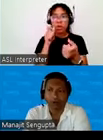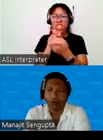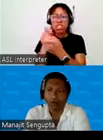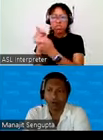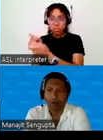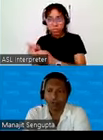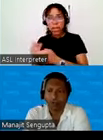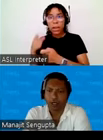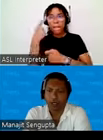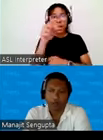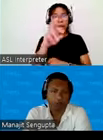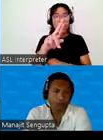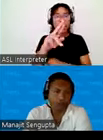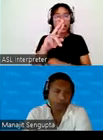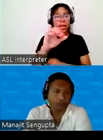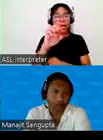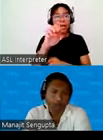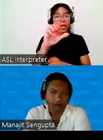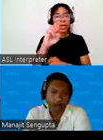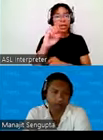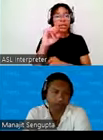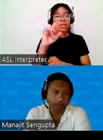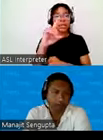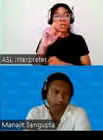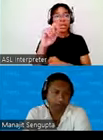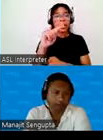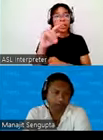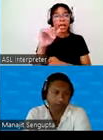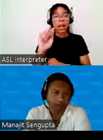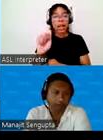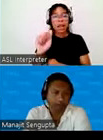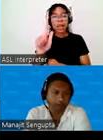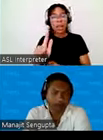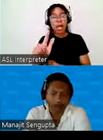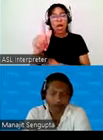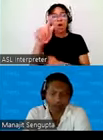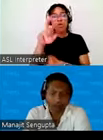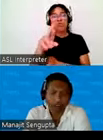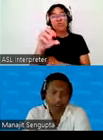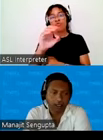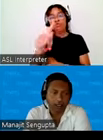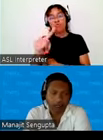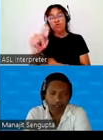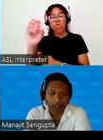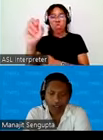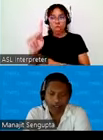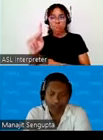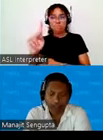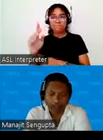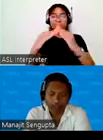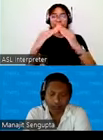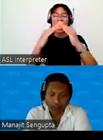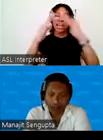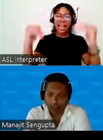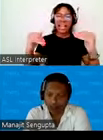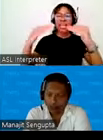residential rooftops. This has been possible because there's LiDAR data available. And this